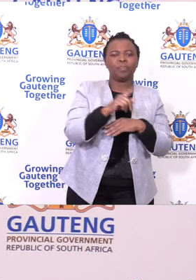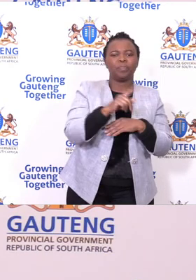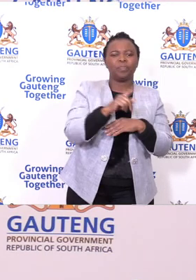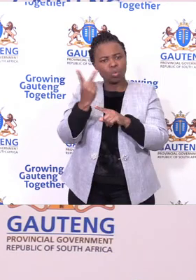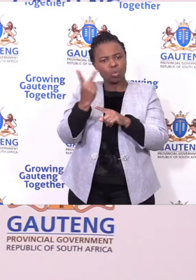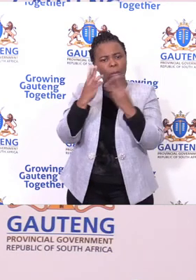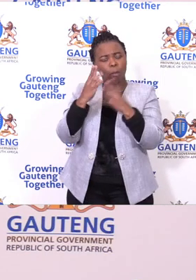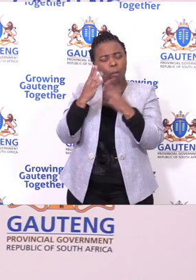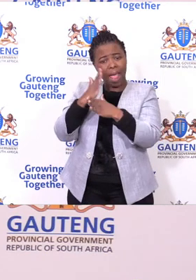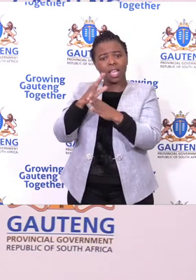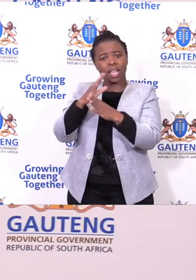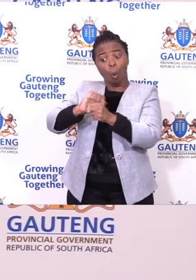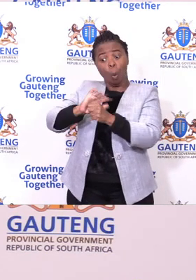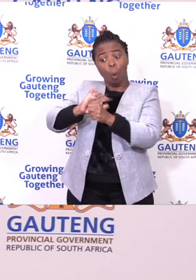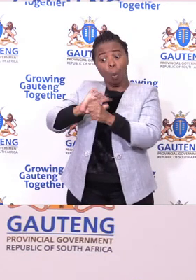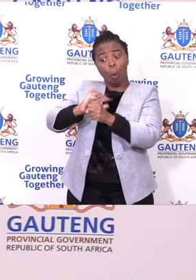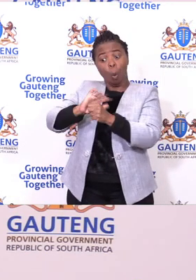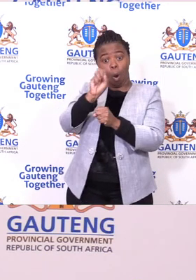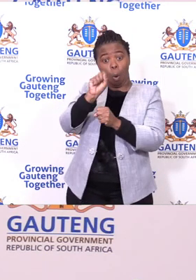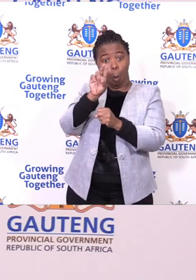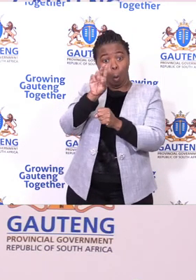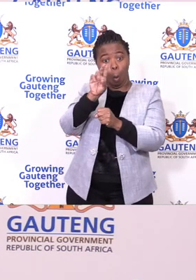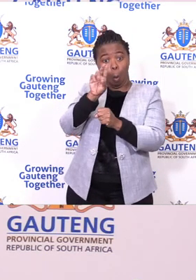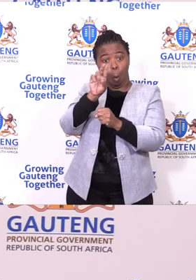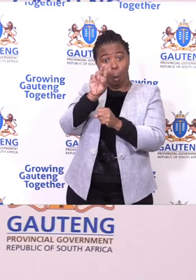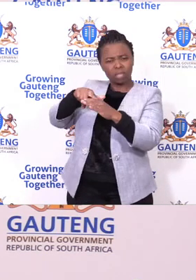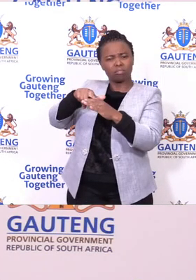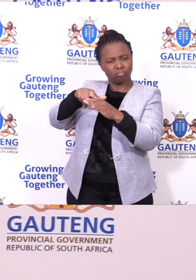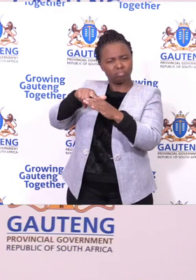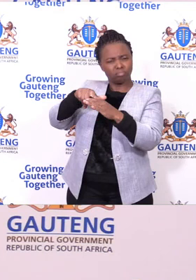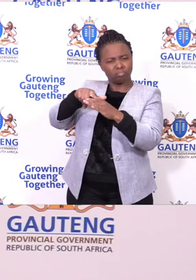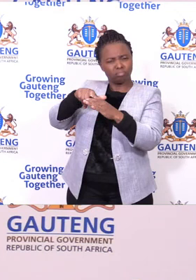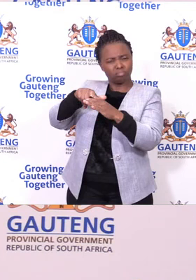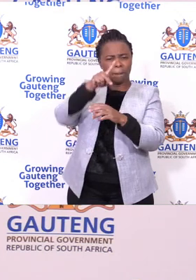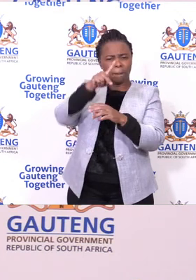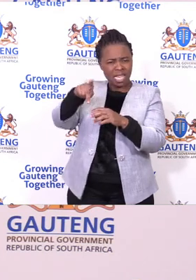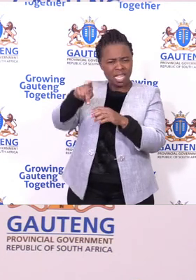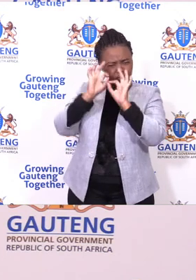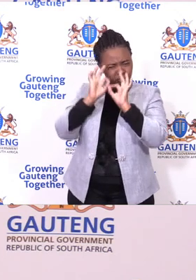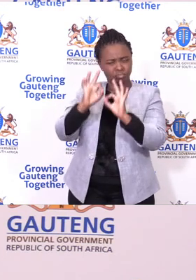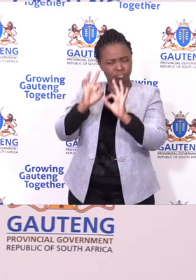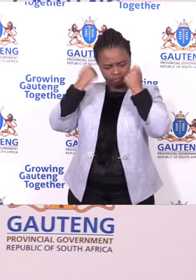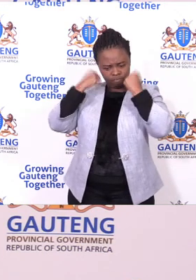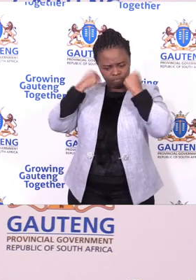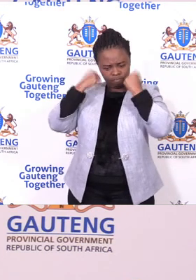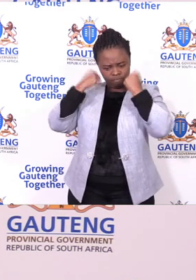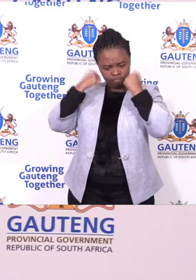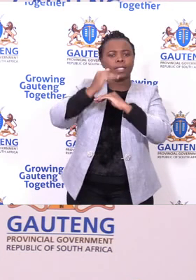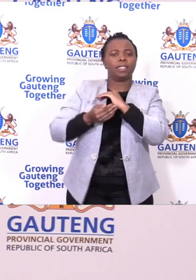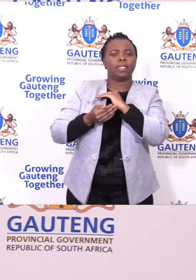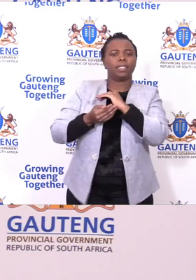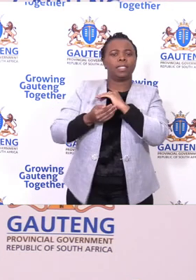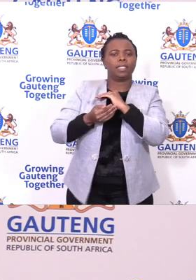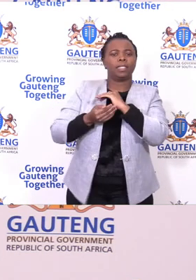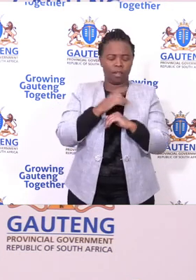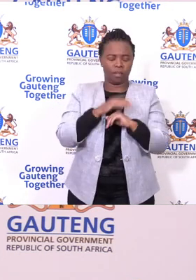necessary precautions and wear necessary PPE for them to prevent that. The problem, essentially, we did